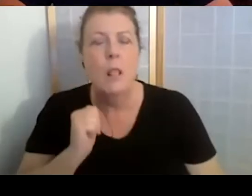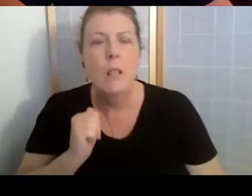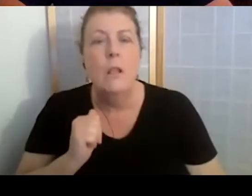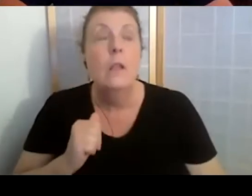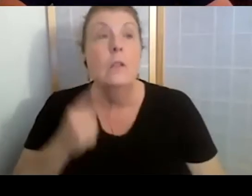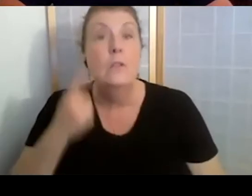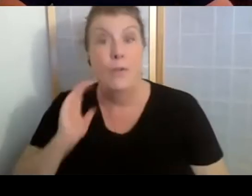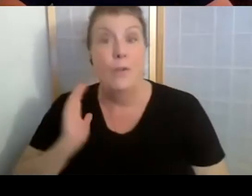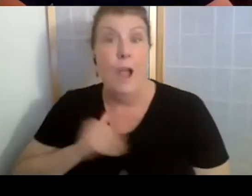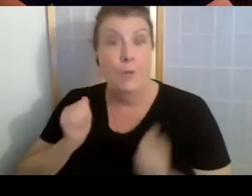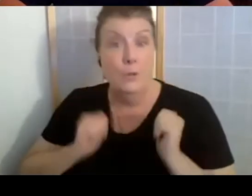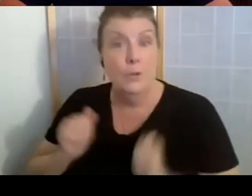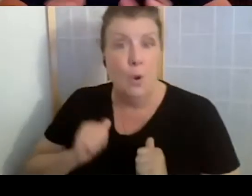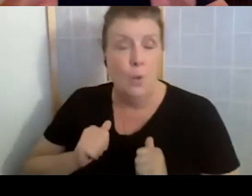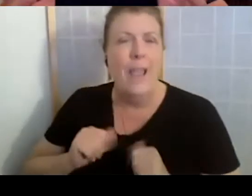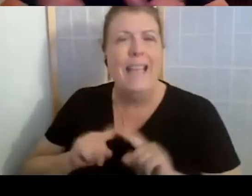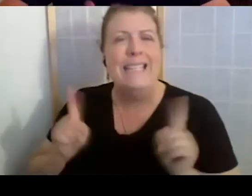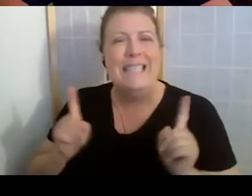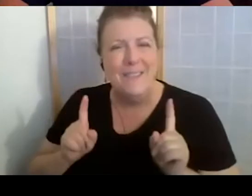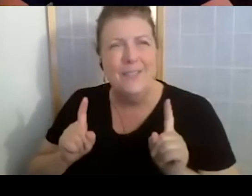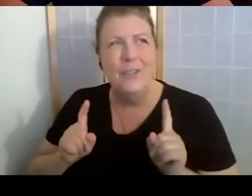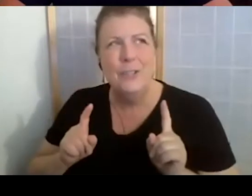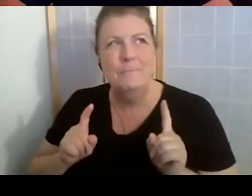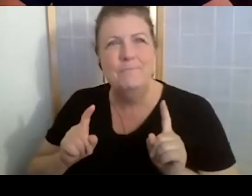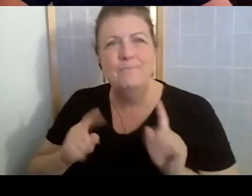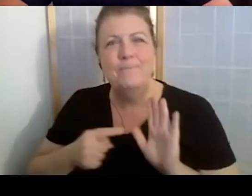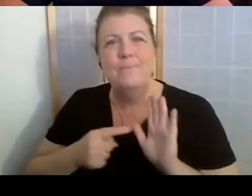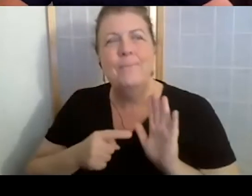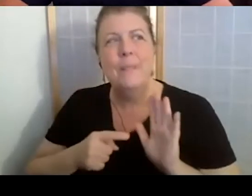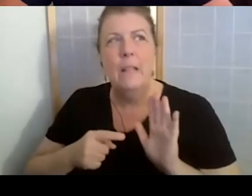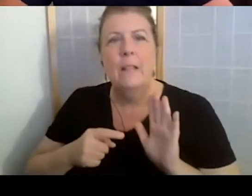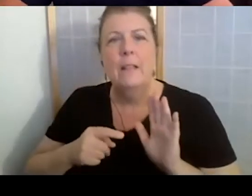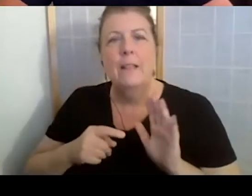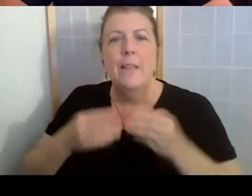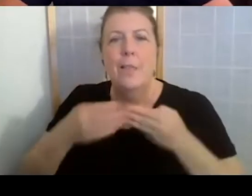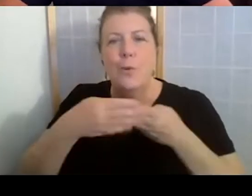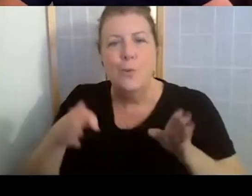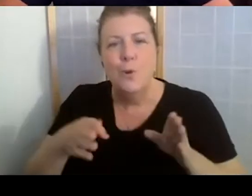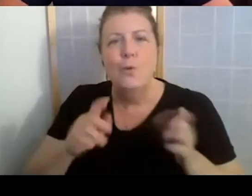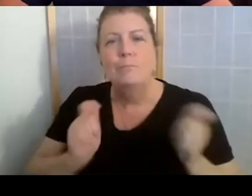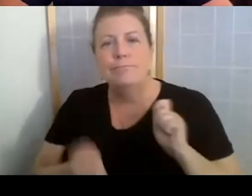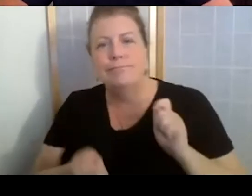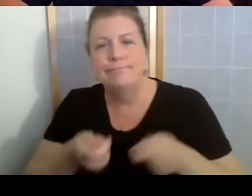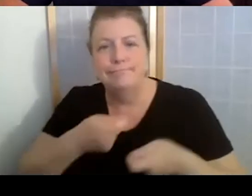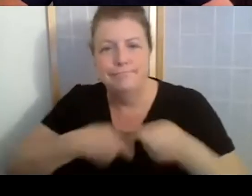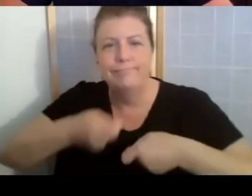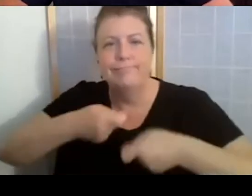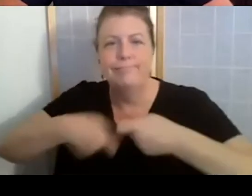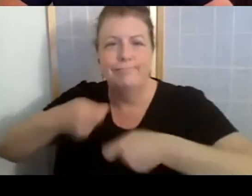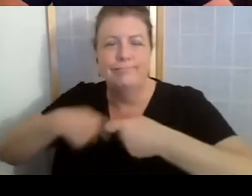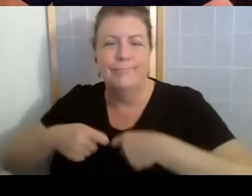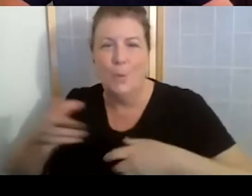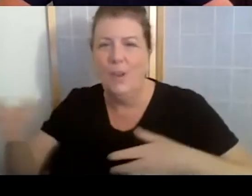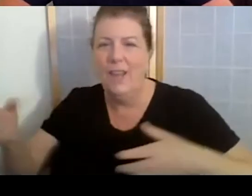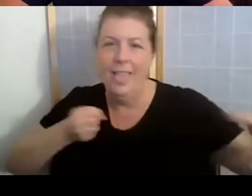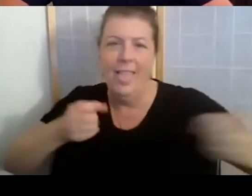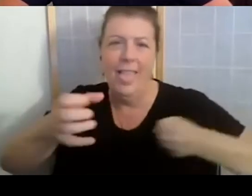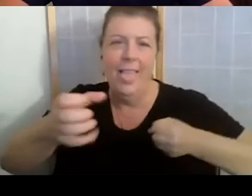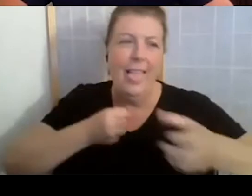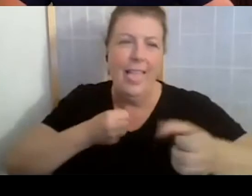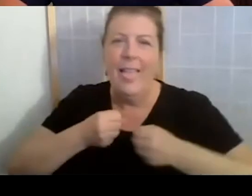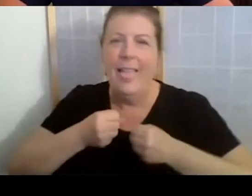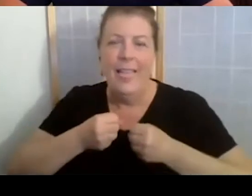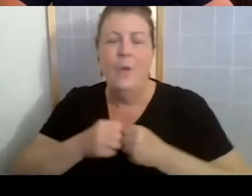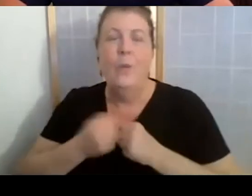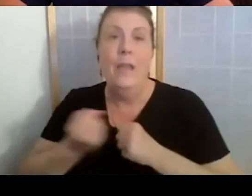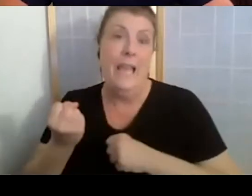first room that basically we brought on to figure out what the entire series was going to be before we even wrote a pilot. There were a dozen